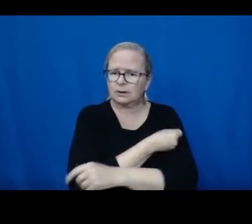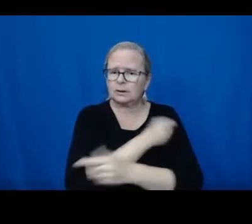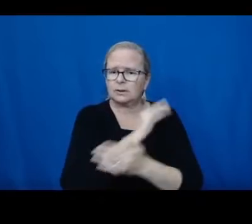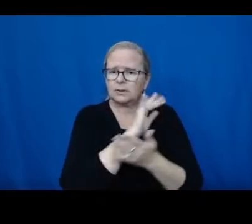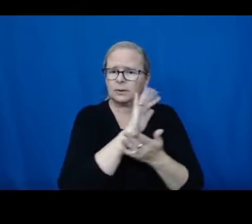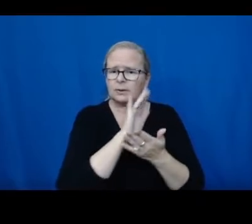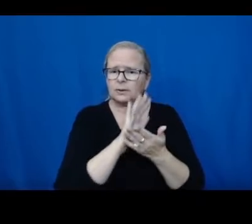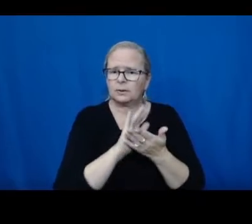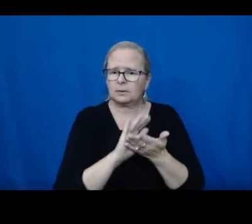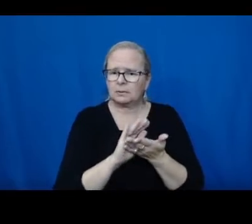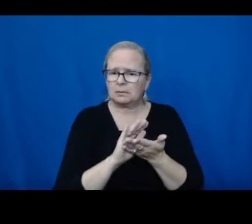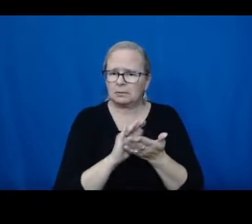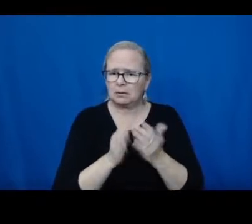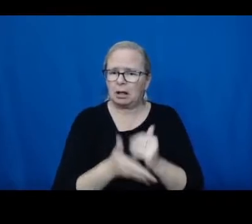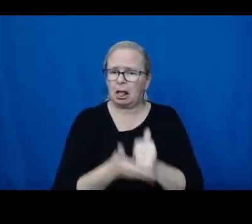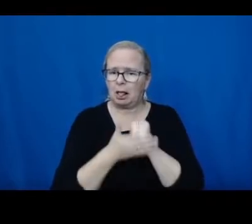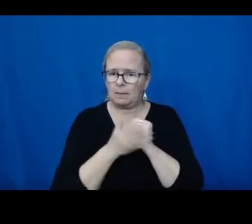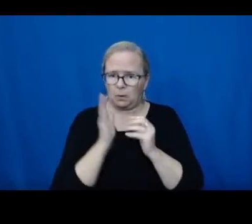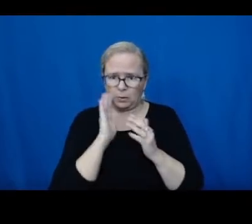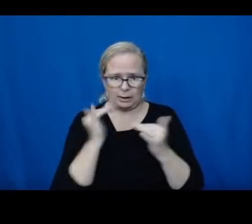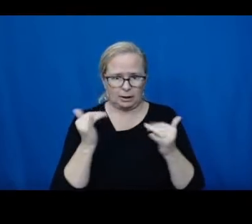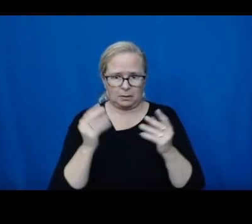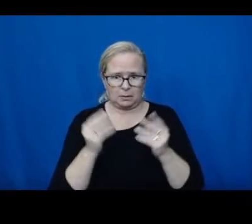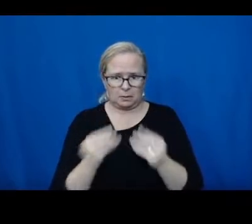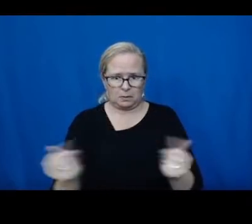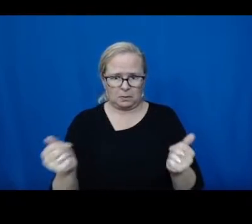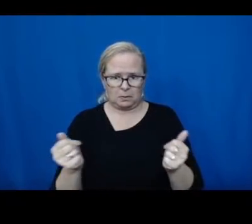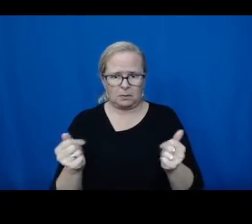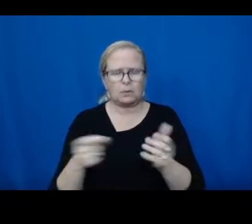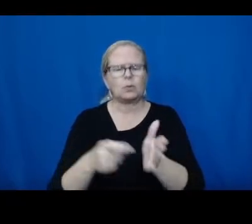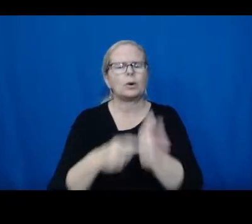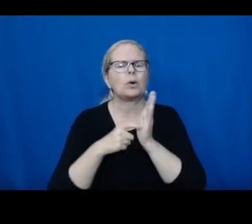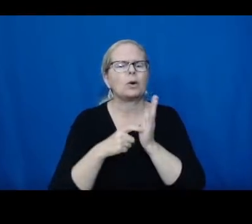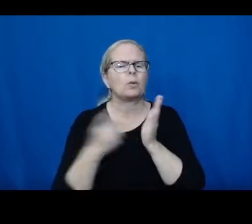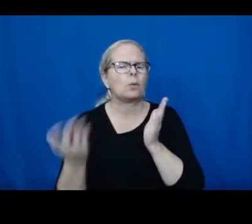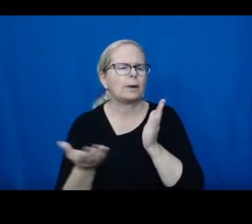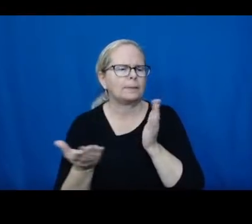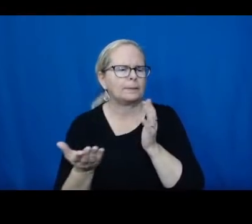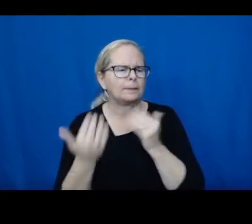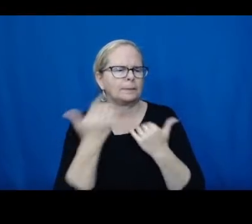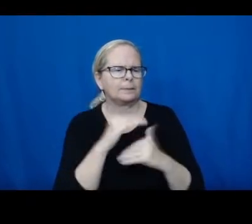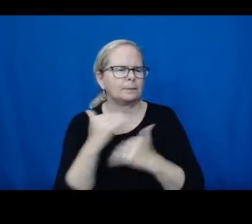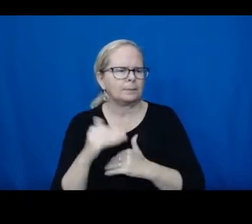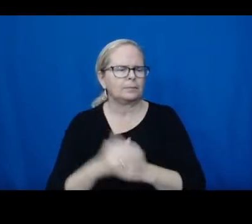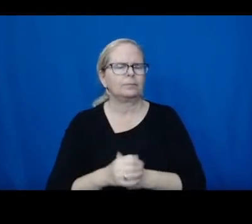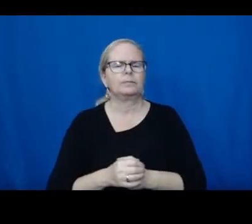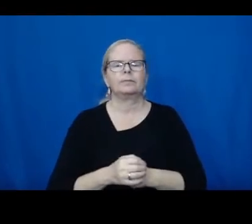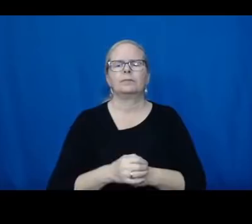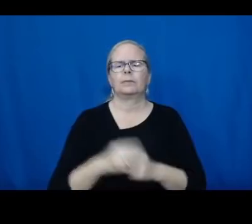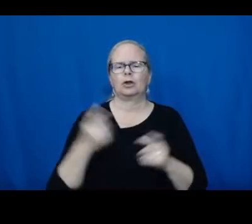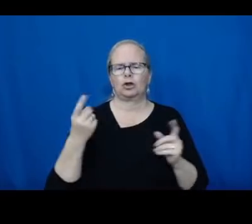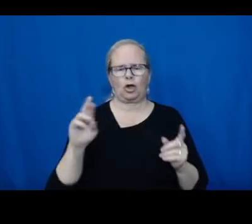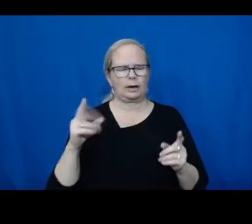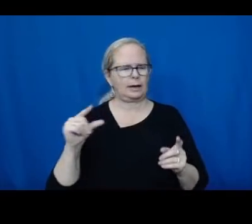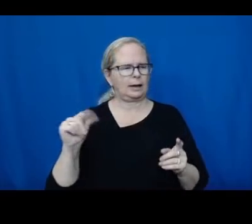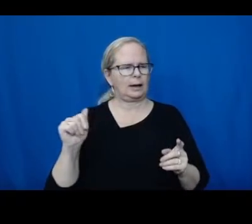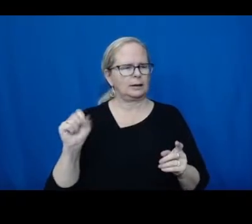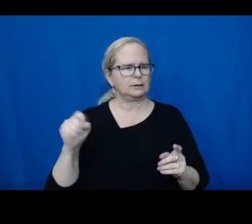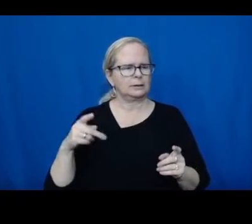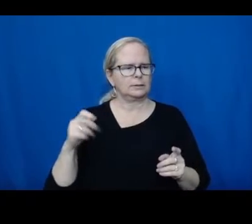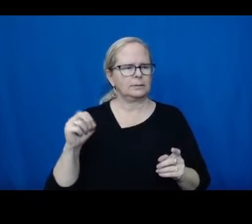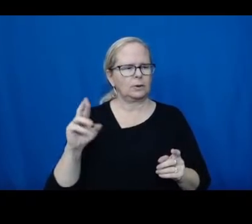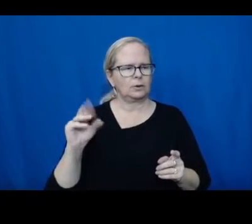So I guess I start from the inside. So for the moment now, closing in-person schools would